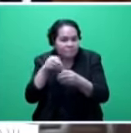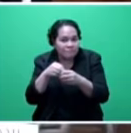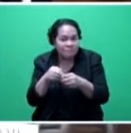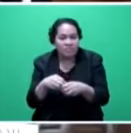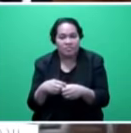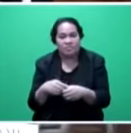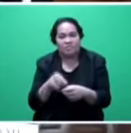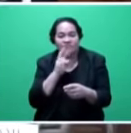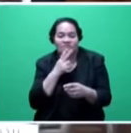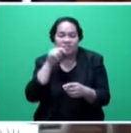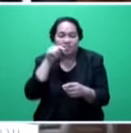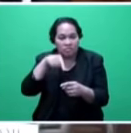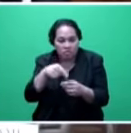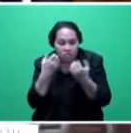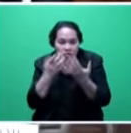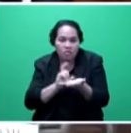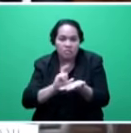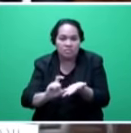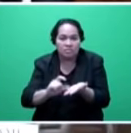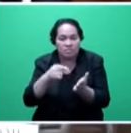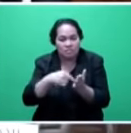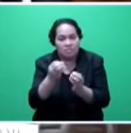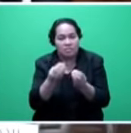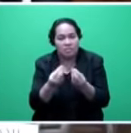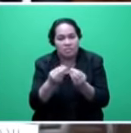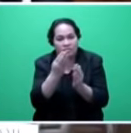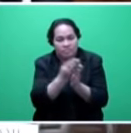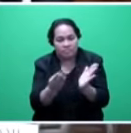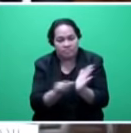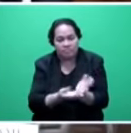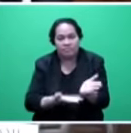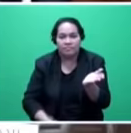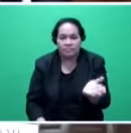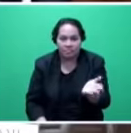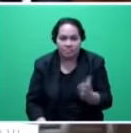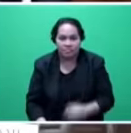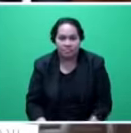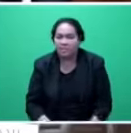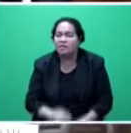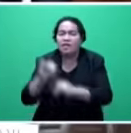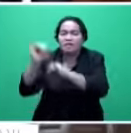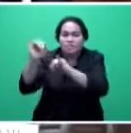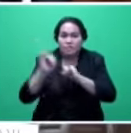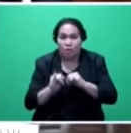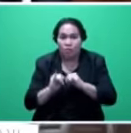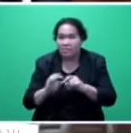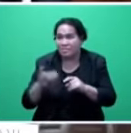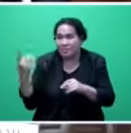evident in the budget figures presented by the Honourable Minister for the Economy. Import duties and